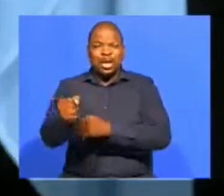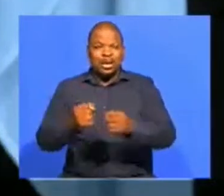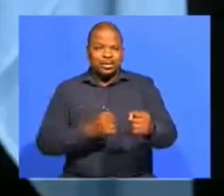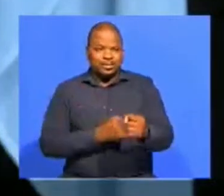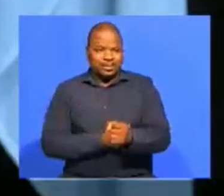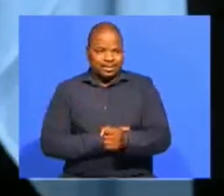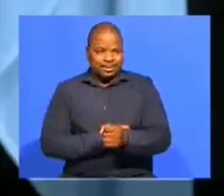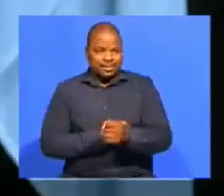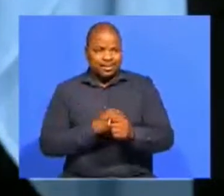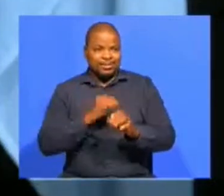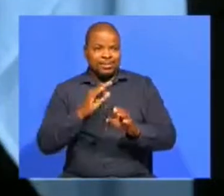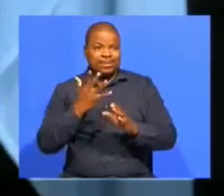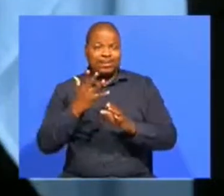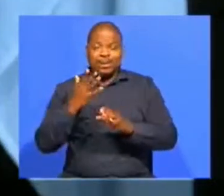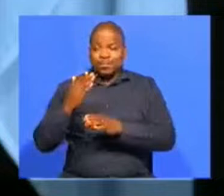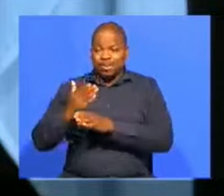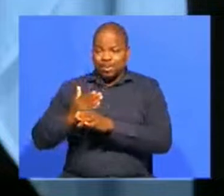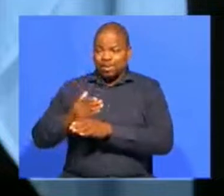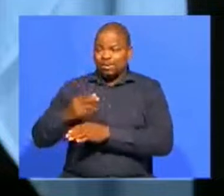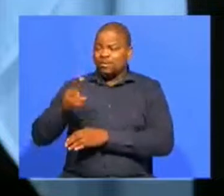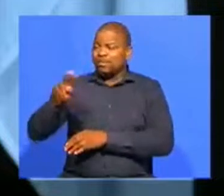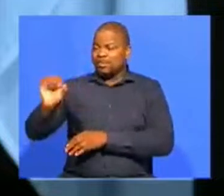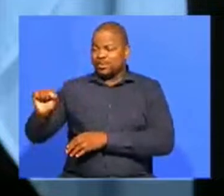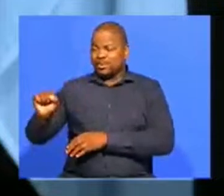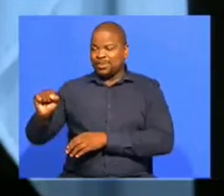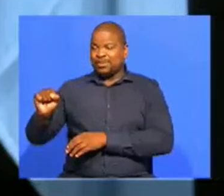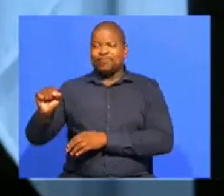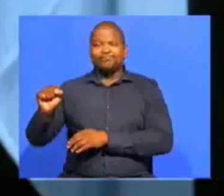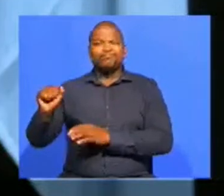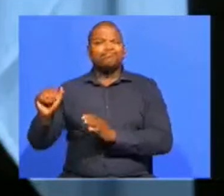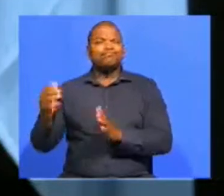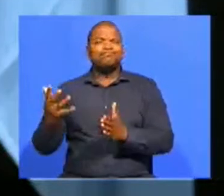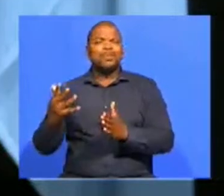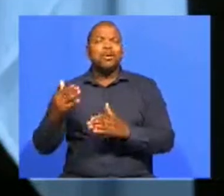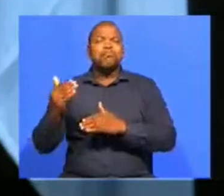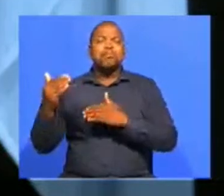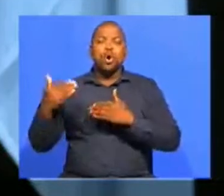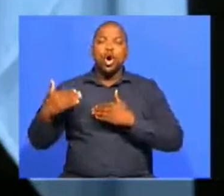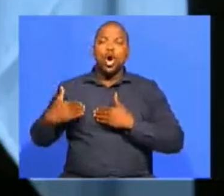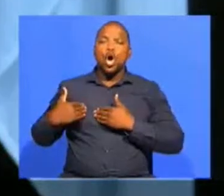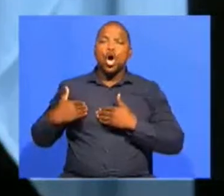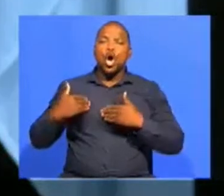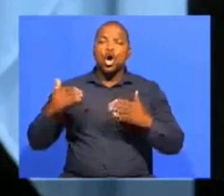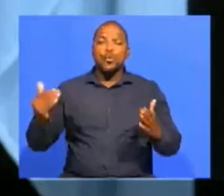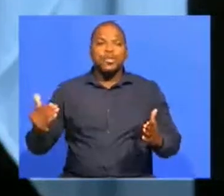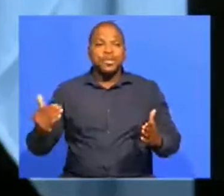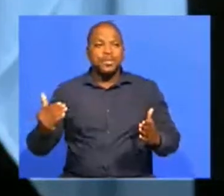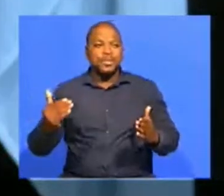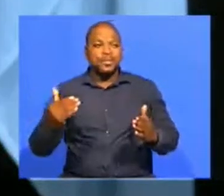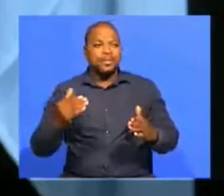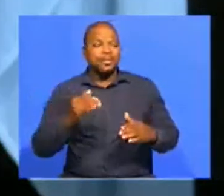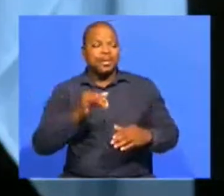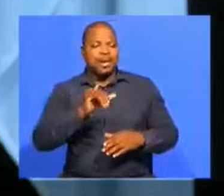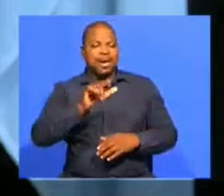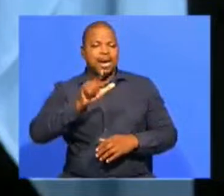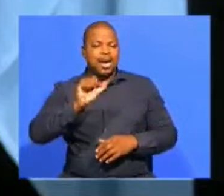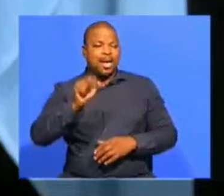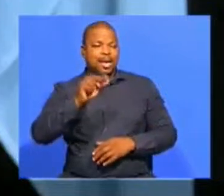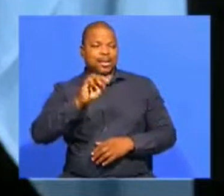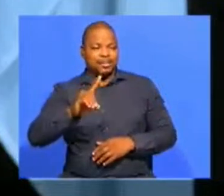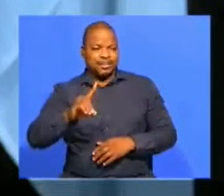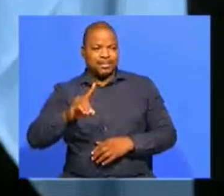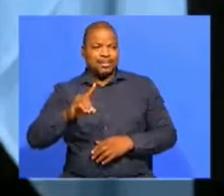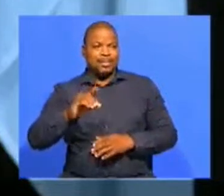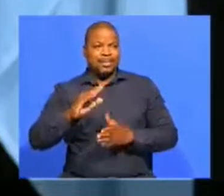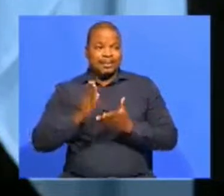and enforcement in the hands of the United Nations, where it'll be more transparent, where small island developing states like ourselves will